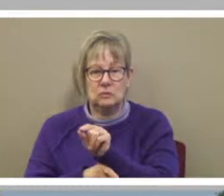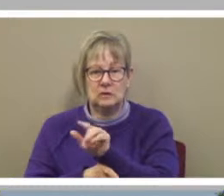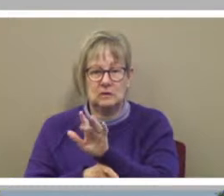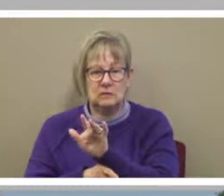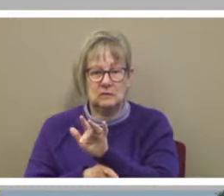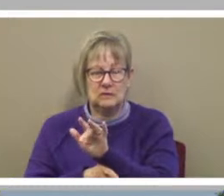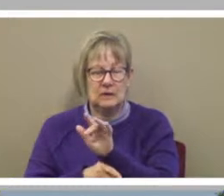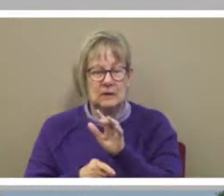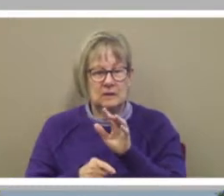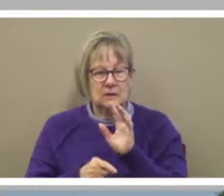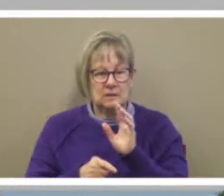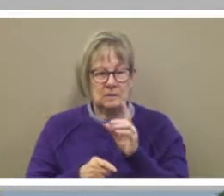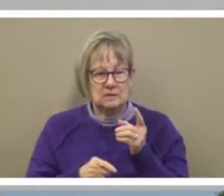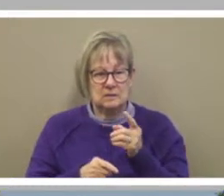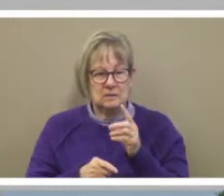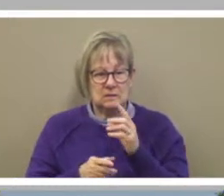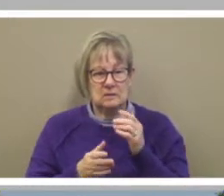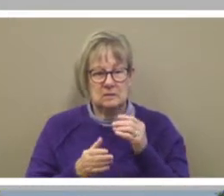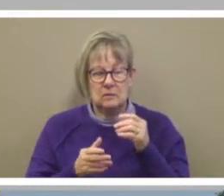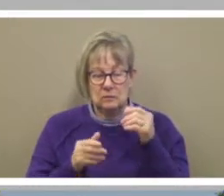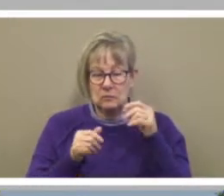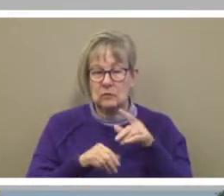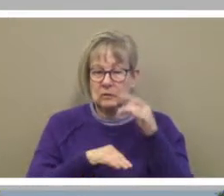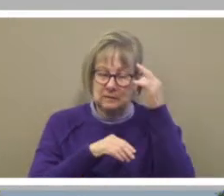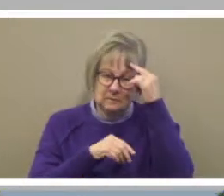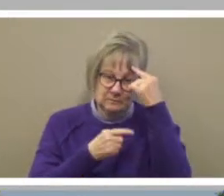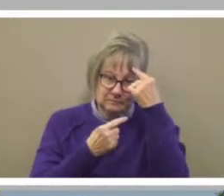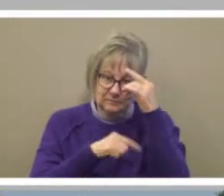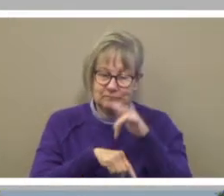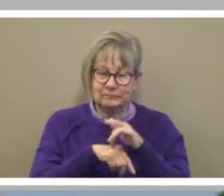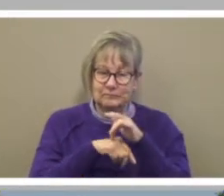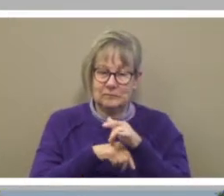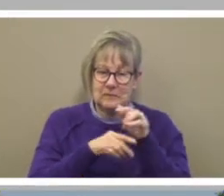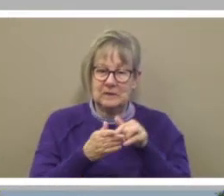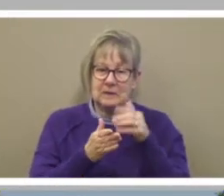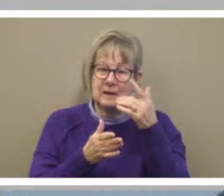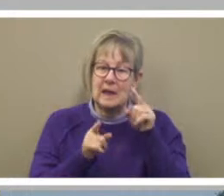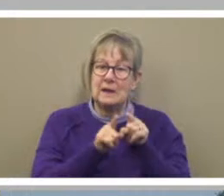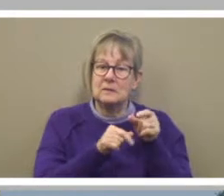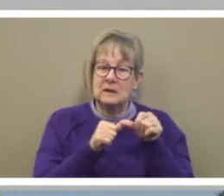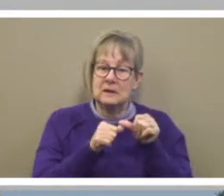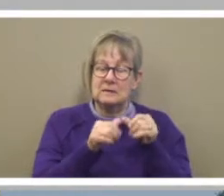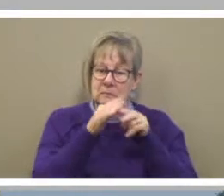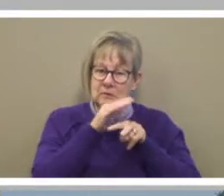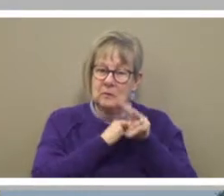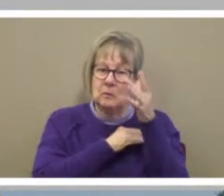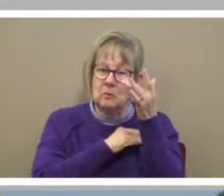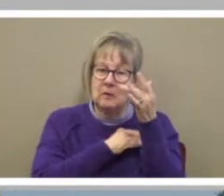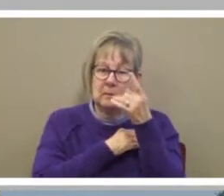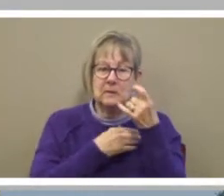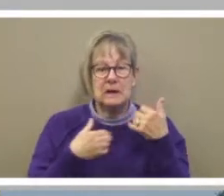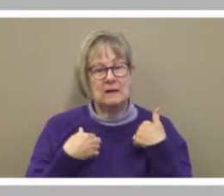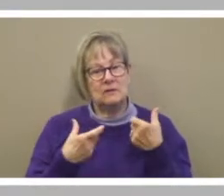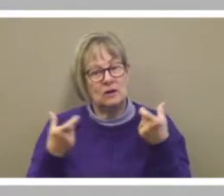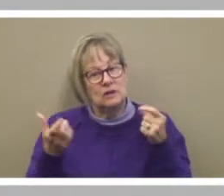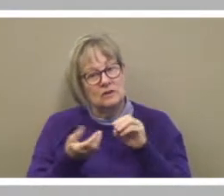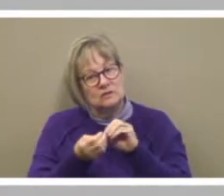always stays top of mind for us as we continue to project because we do have a large number that are eligible to